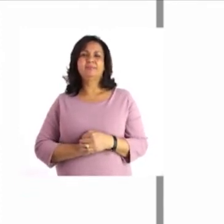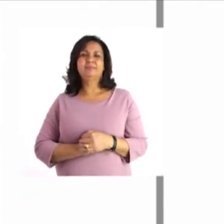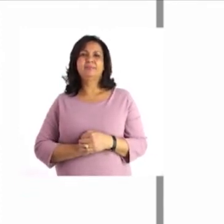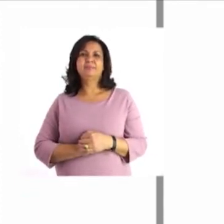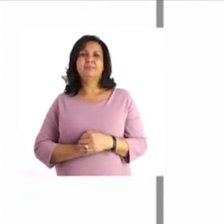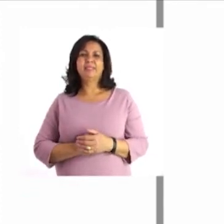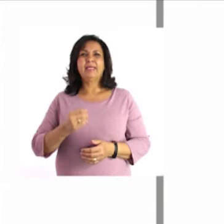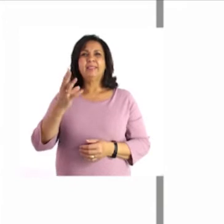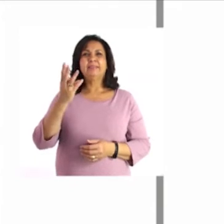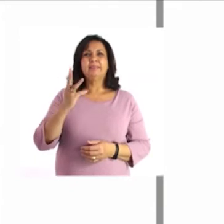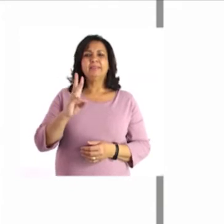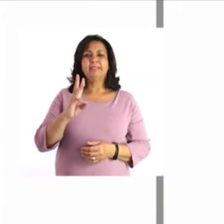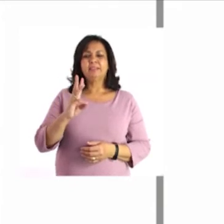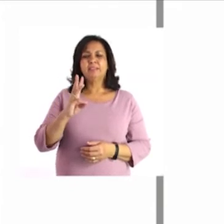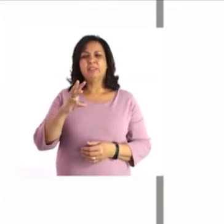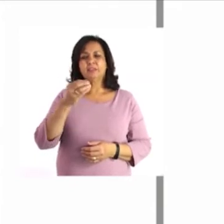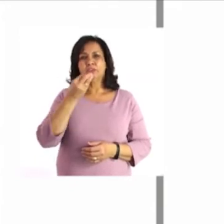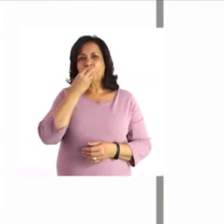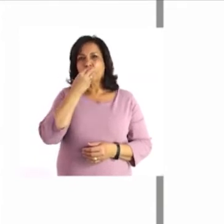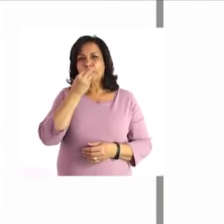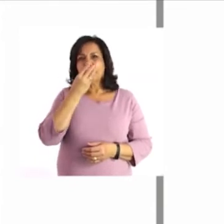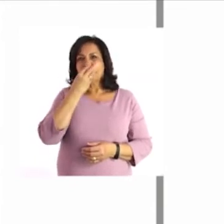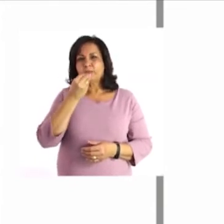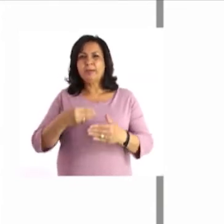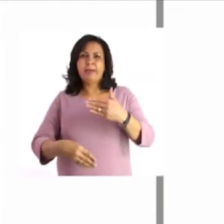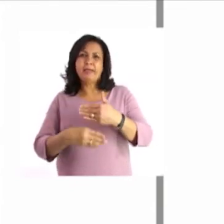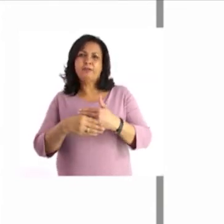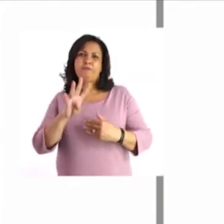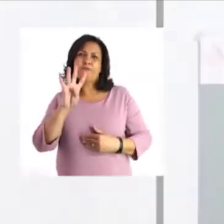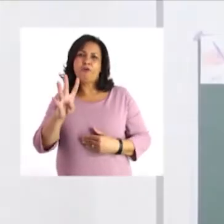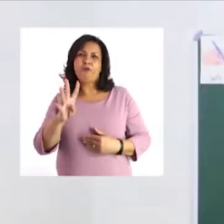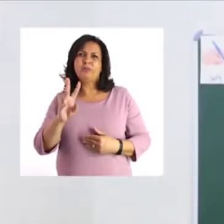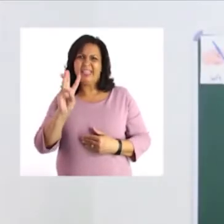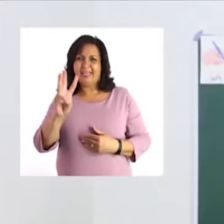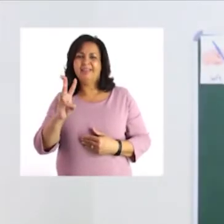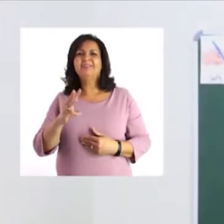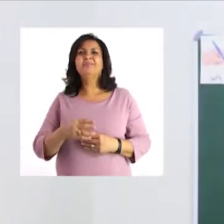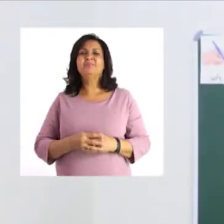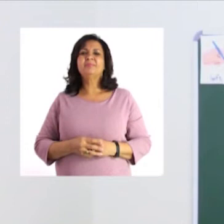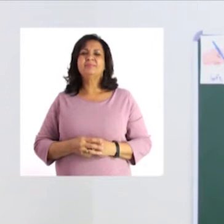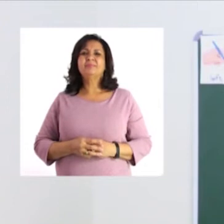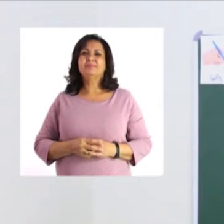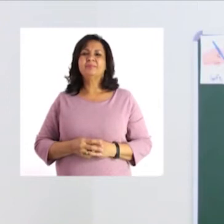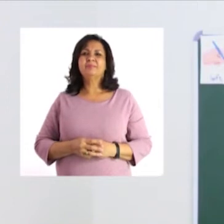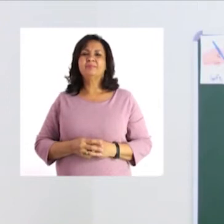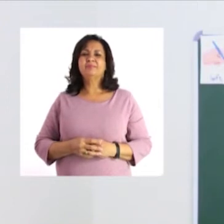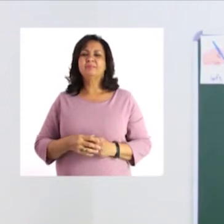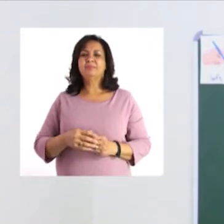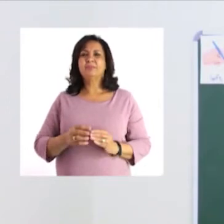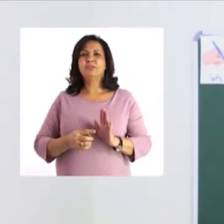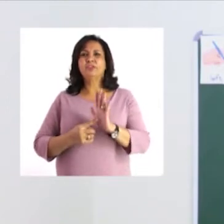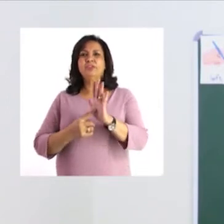say 6 strawberries plus 3 strawberries. We are going to use our objects that we have in class, and